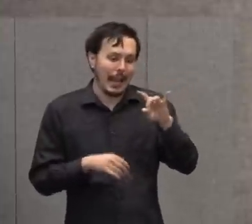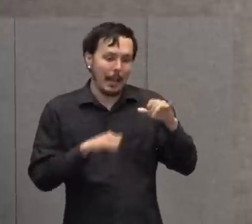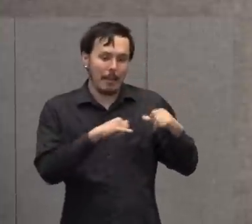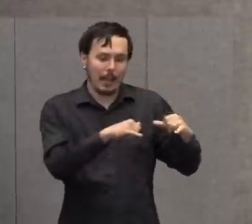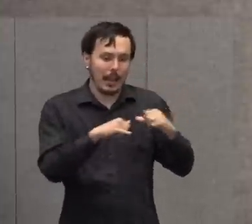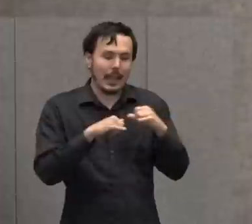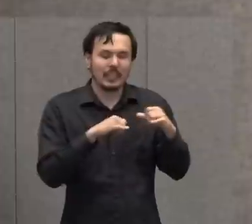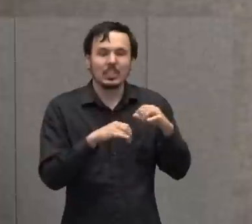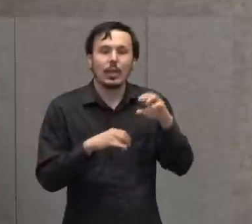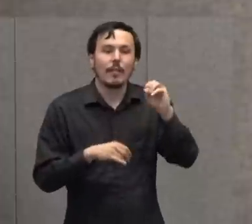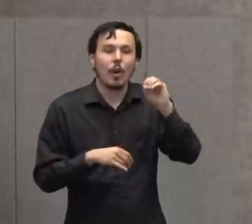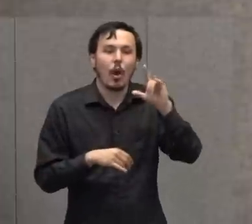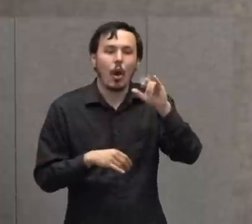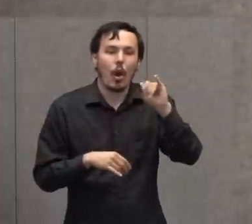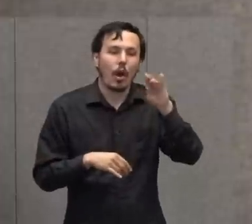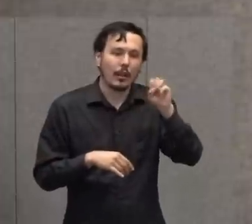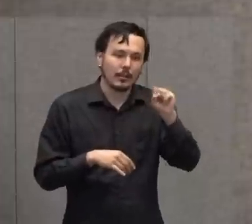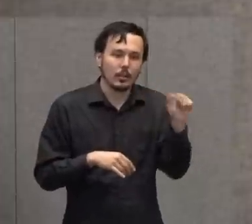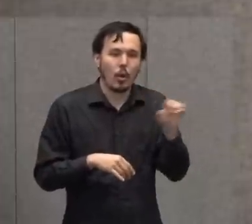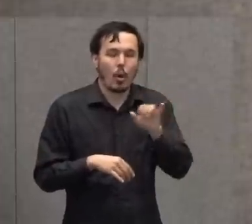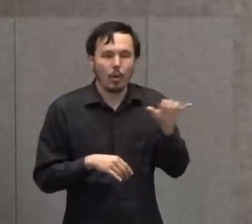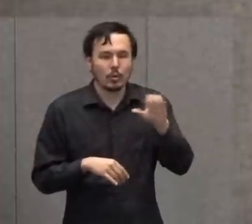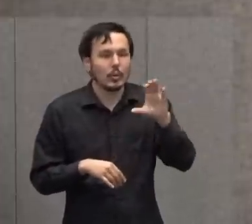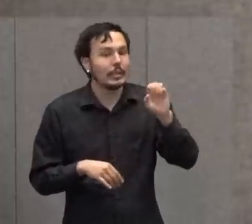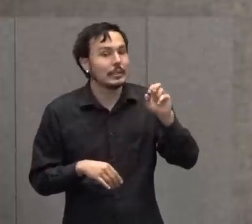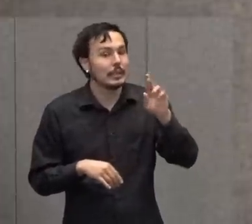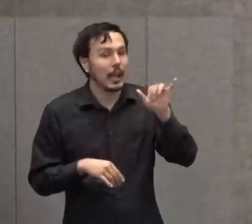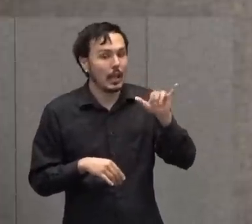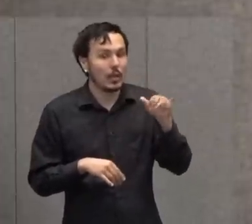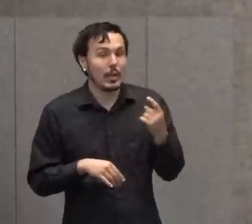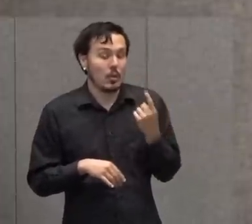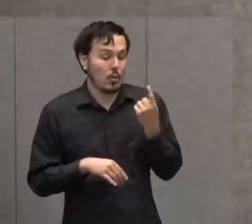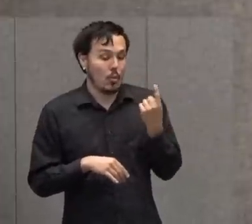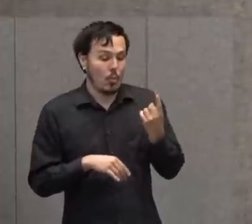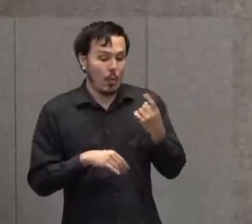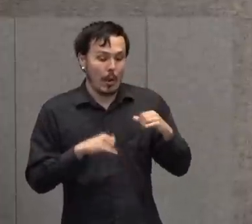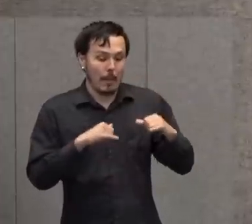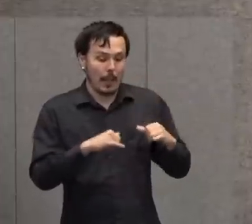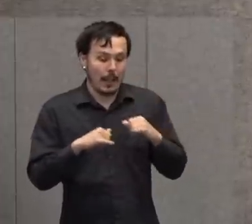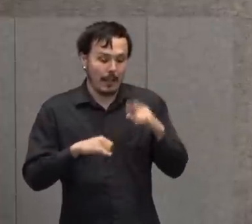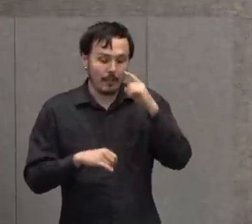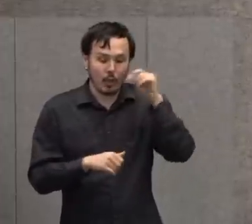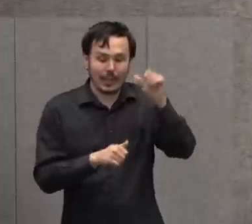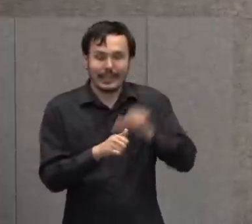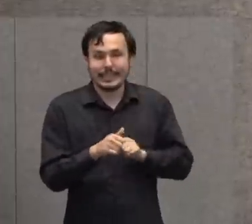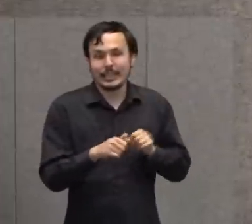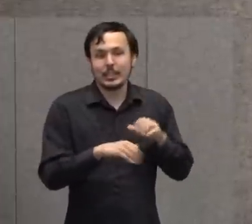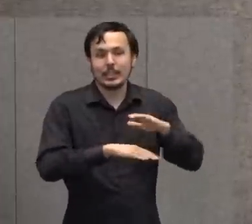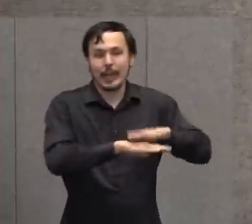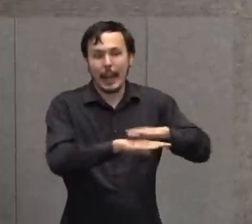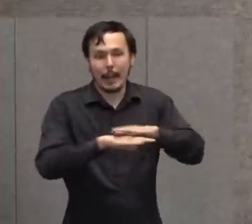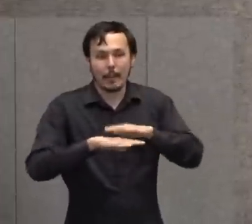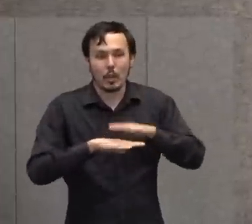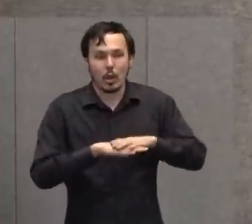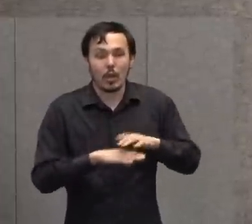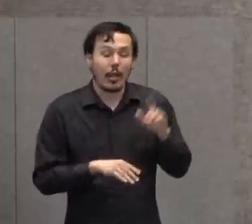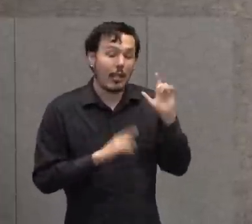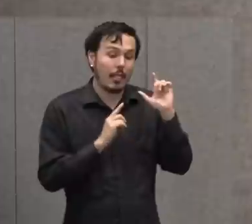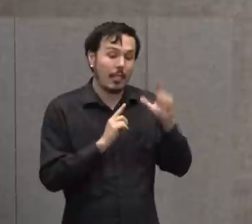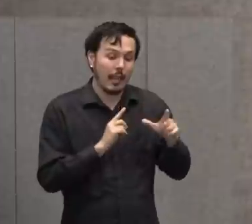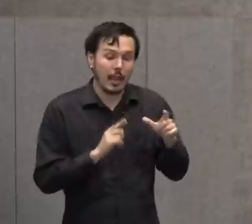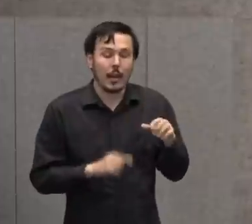olives, 1 for each table. Just after noon, the Comfort's daughter and her husband arrived